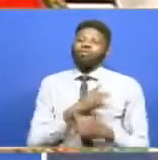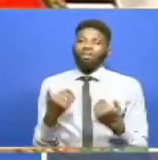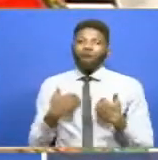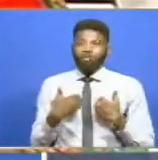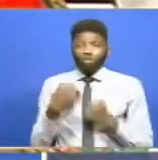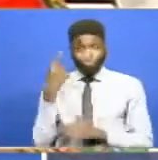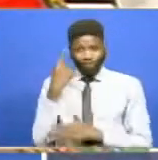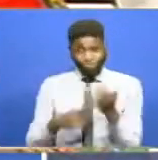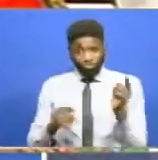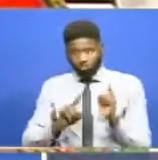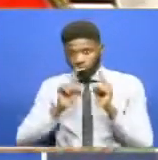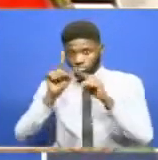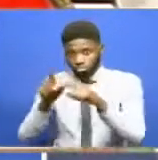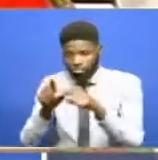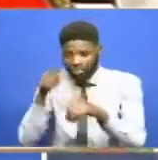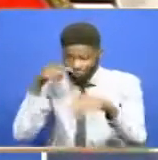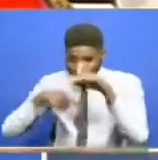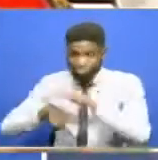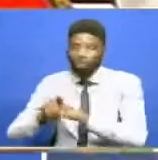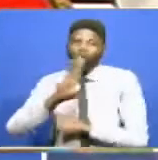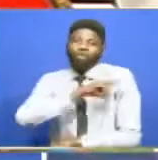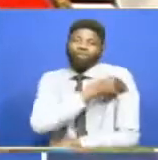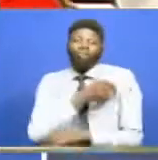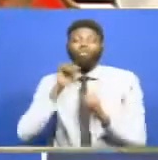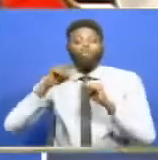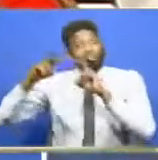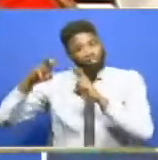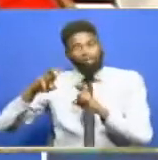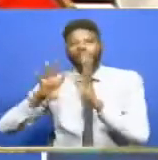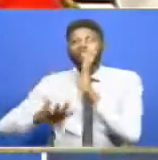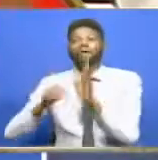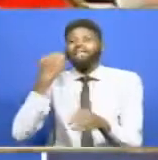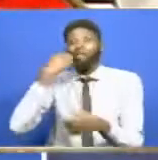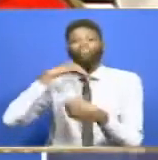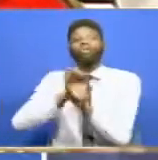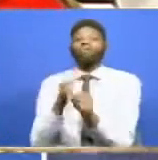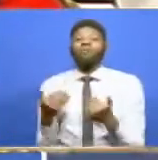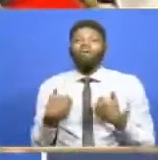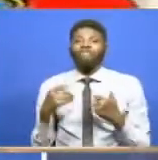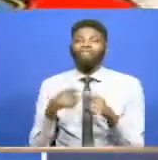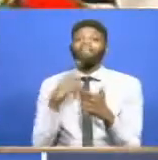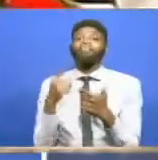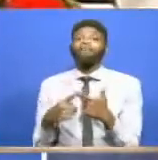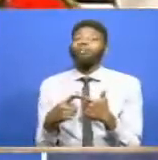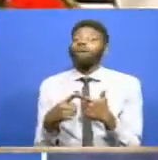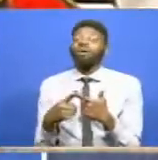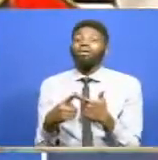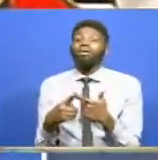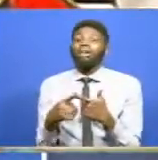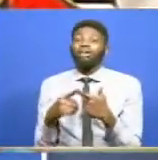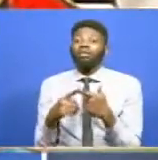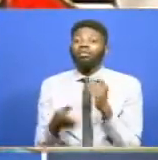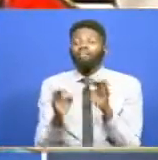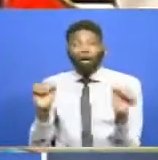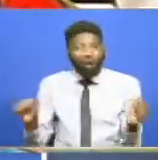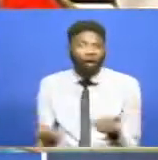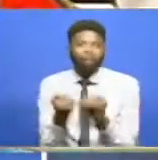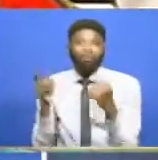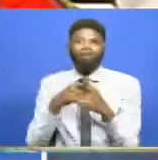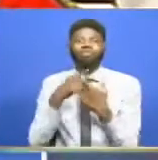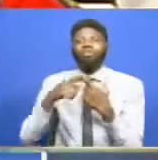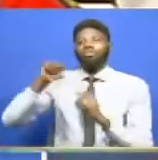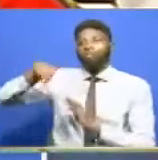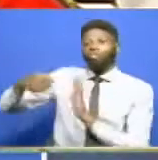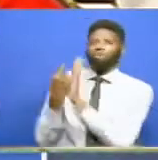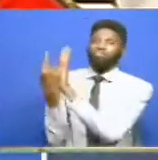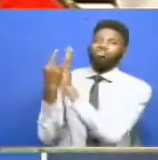hospital, I will end up maybe being tested for COVID and test positive, and if that happens, then you take it for